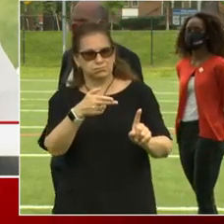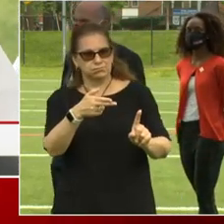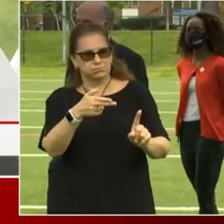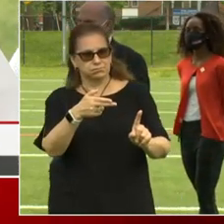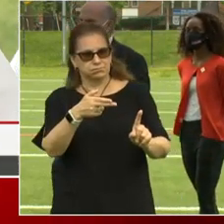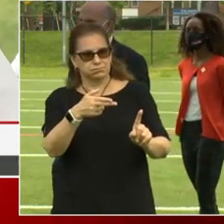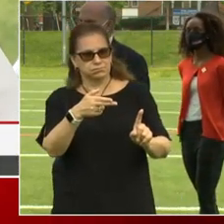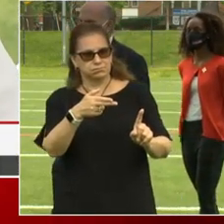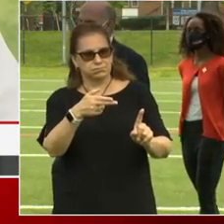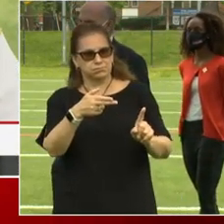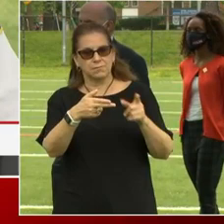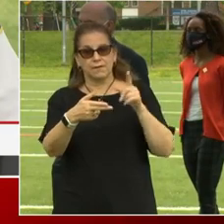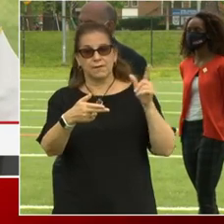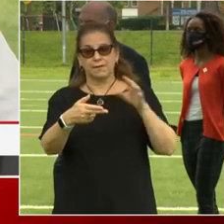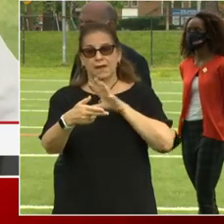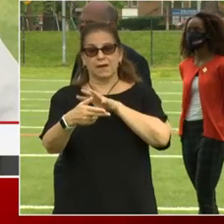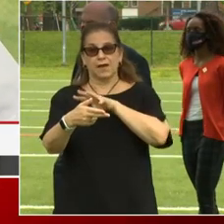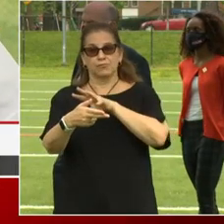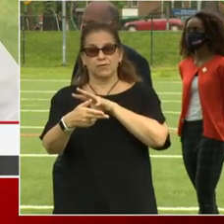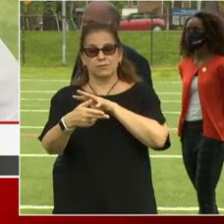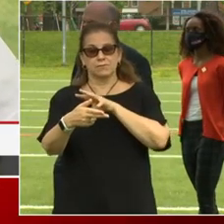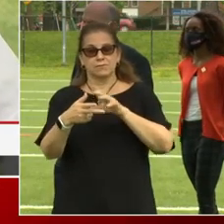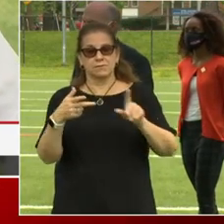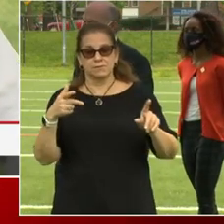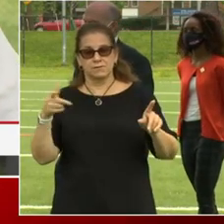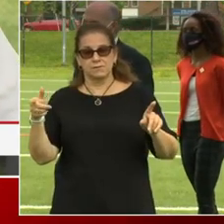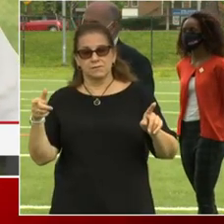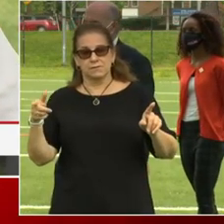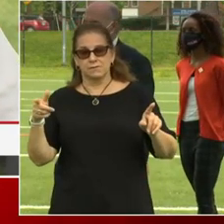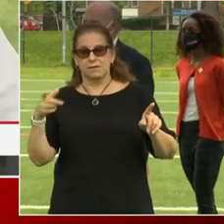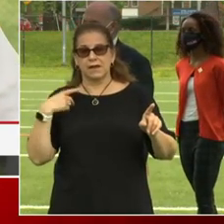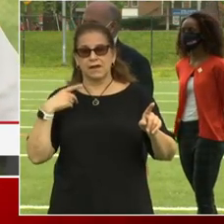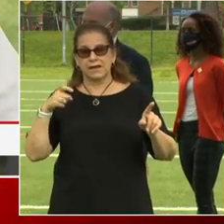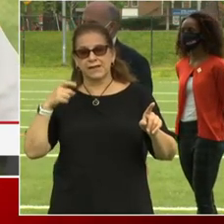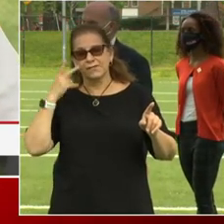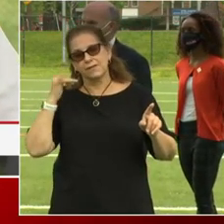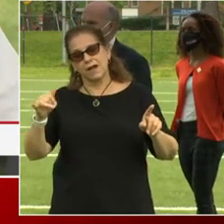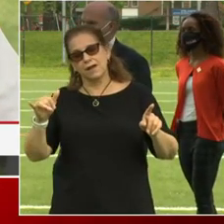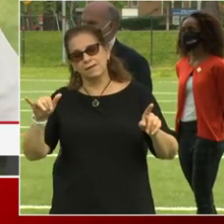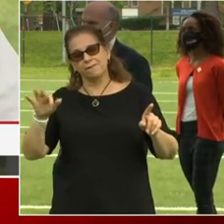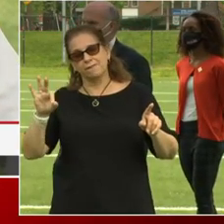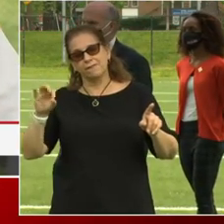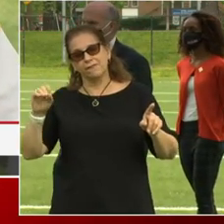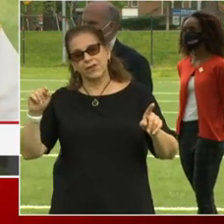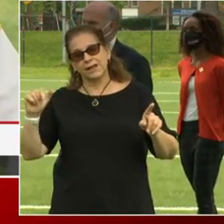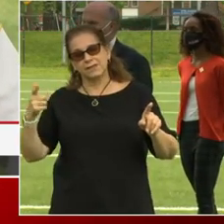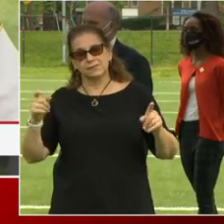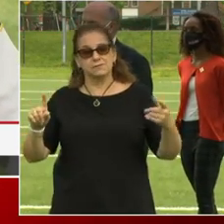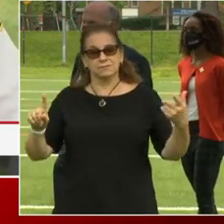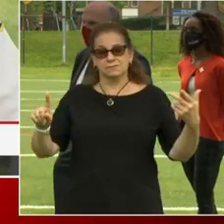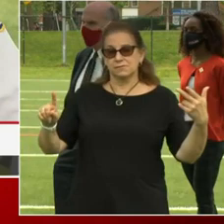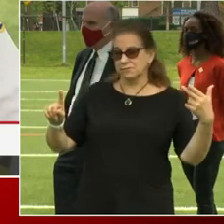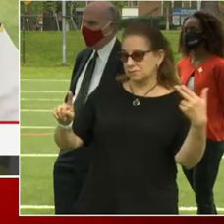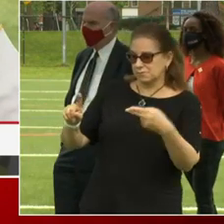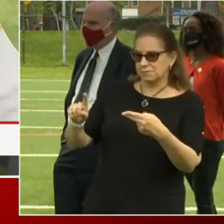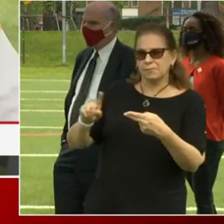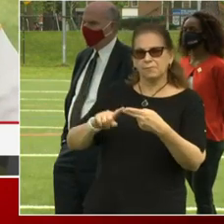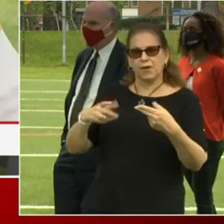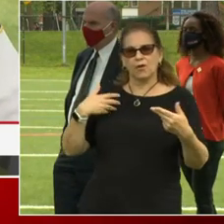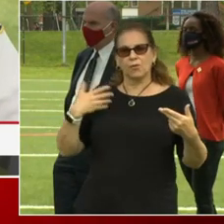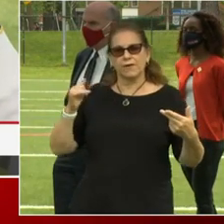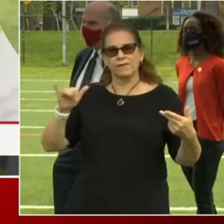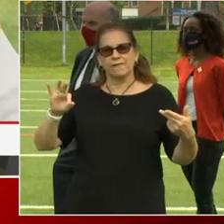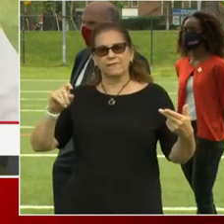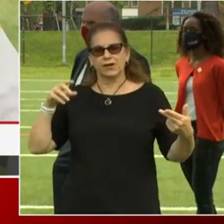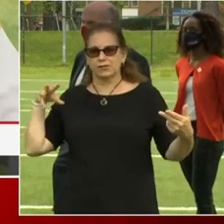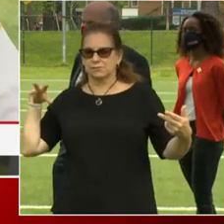officer and the woman in the room, it does not appear that he's pointing it at the officer who fired it. It's not from the vantage point that we see from the body-worn